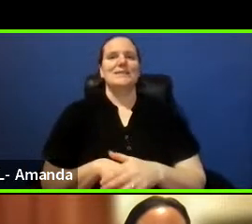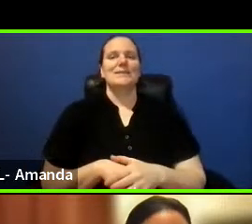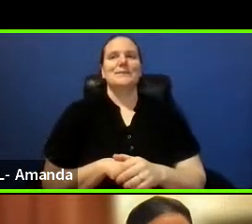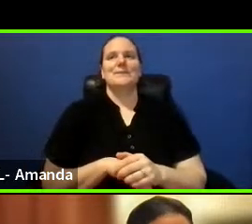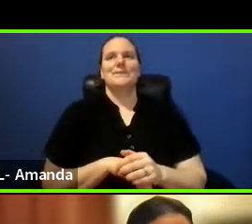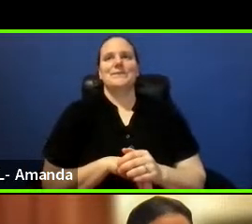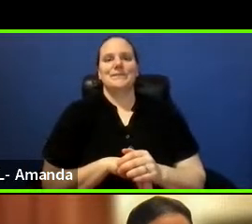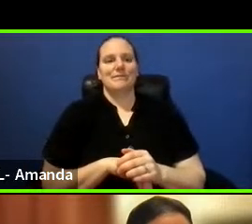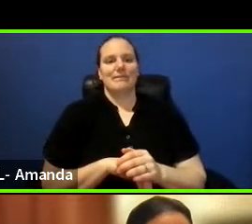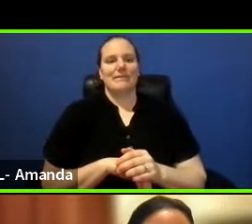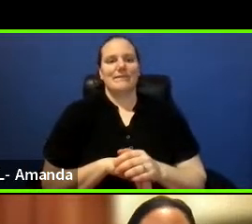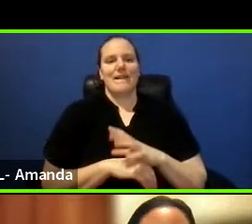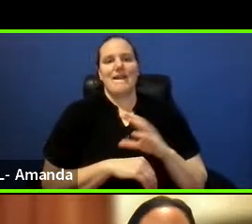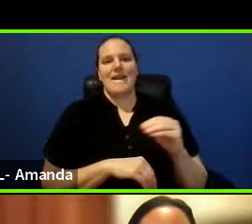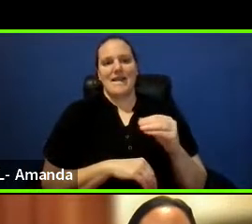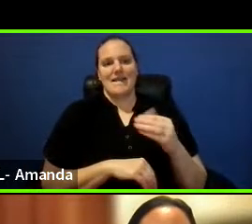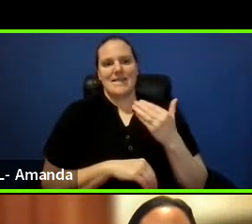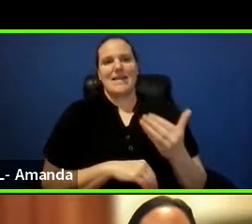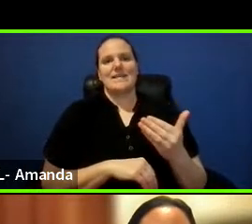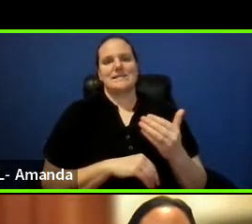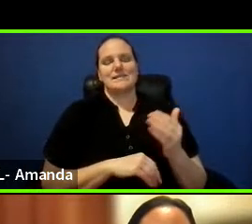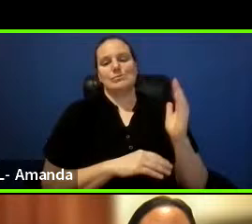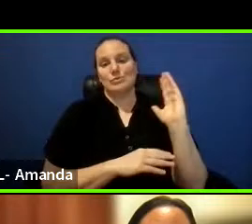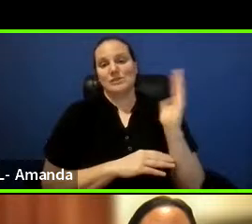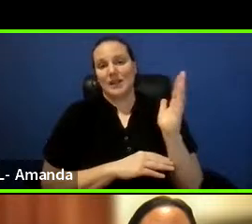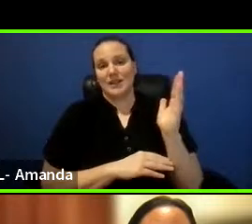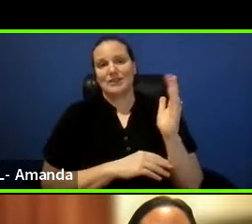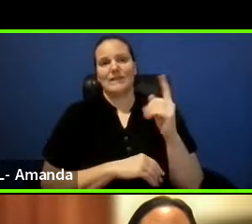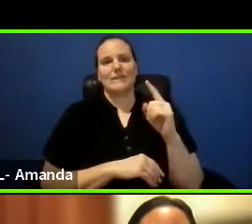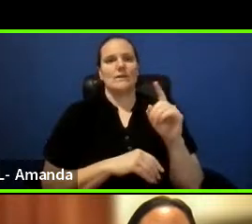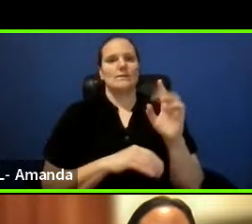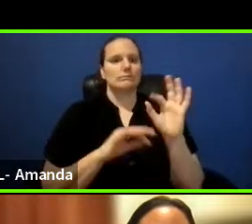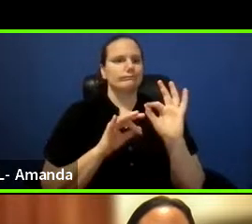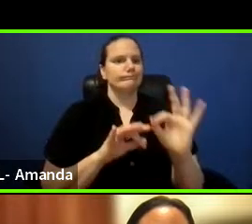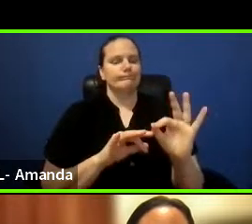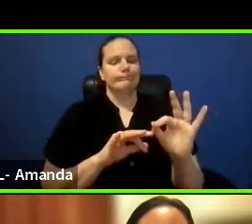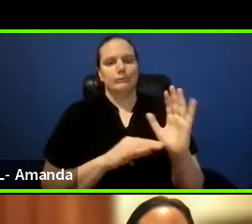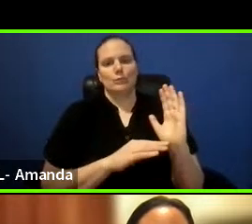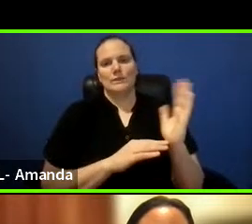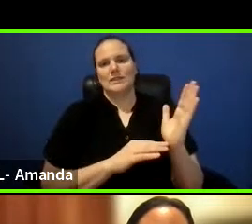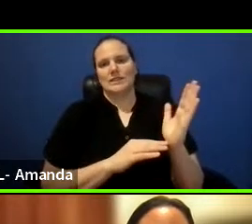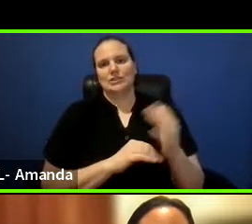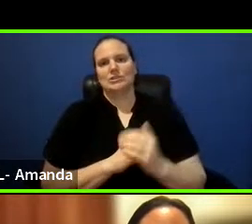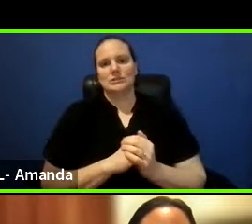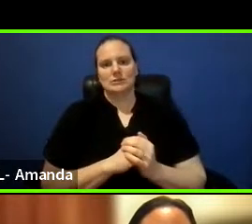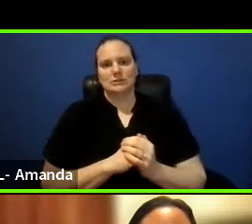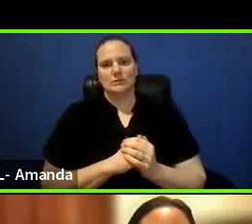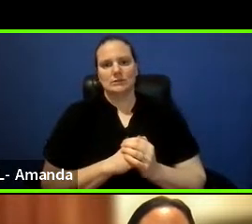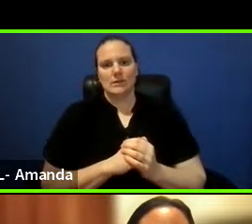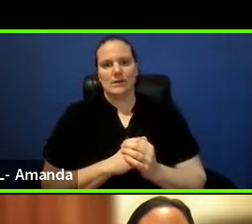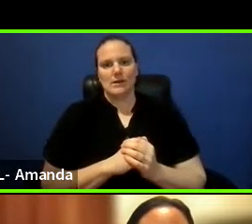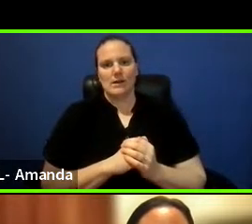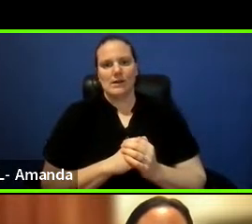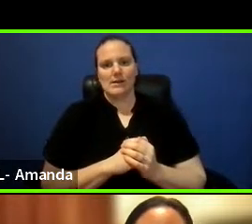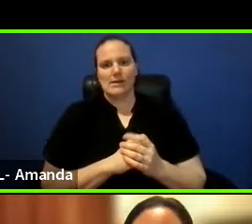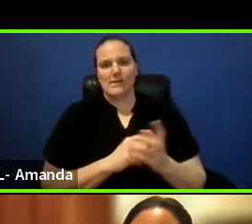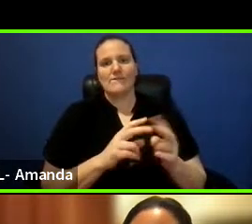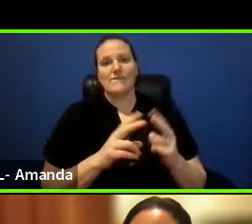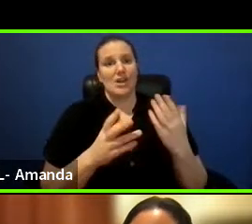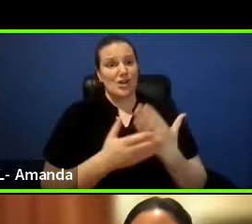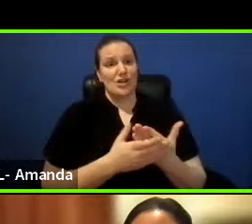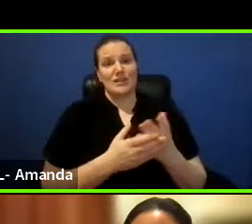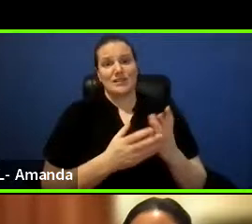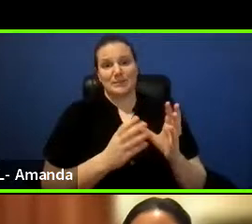and thank the presenters for an excellent presentation. And this was a very good